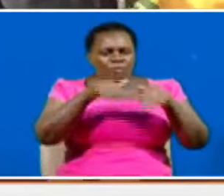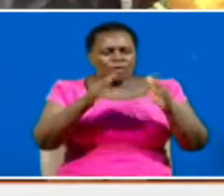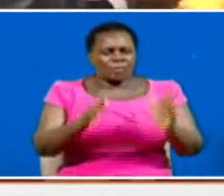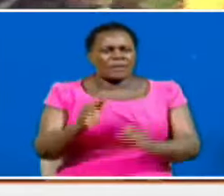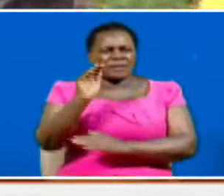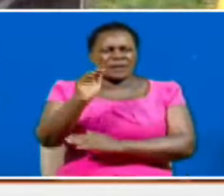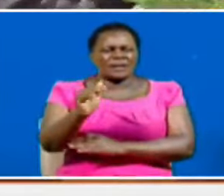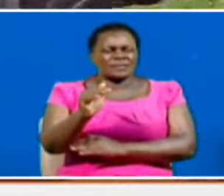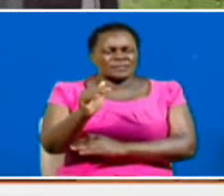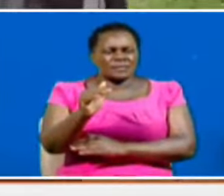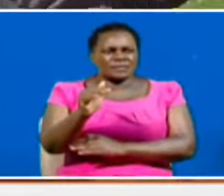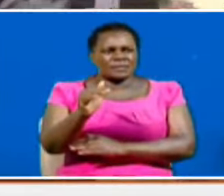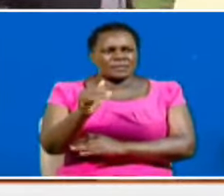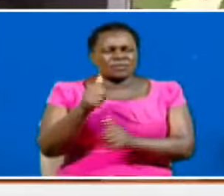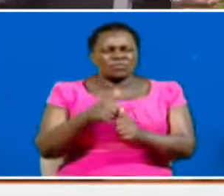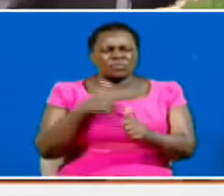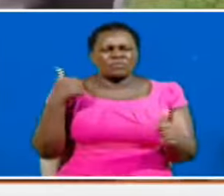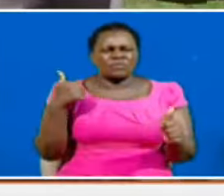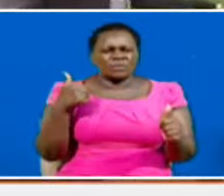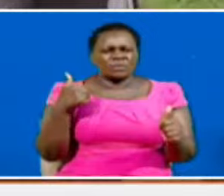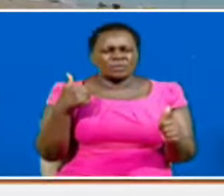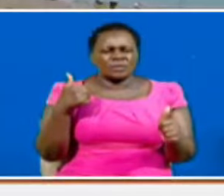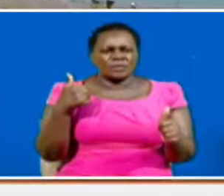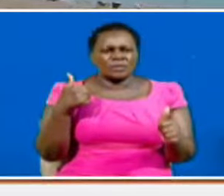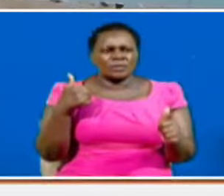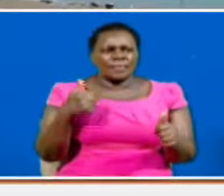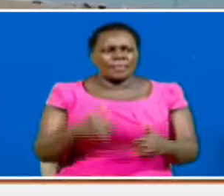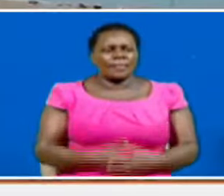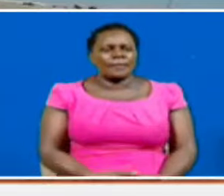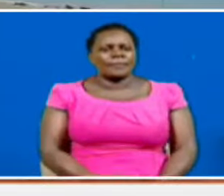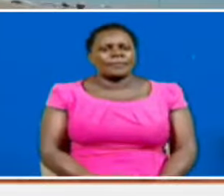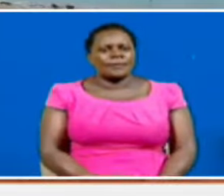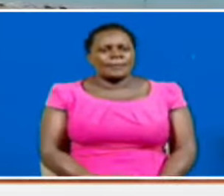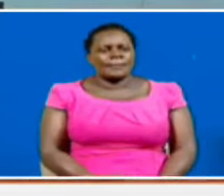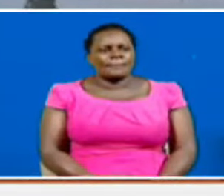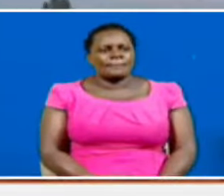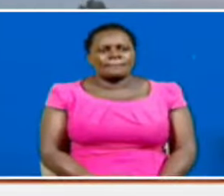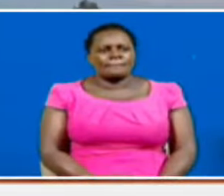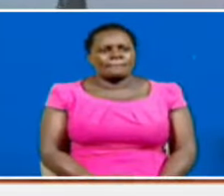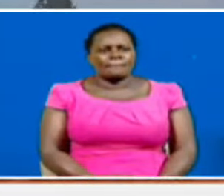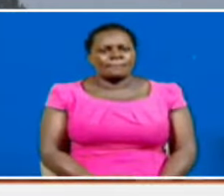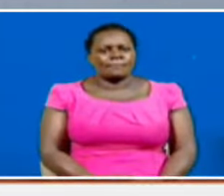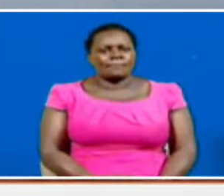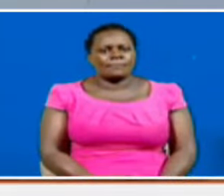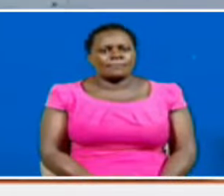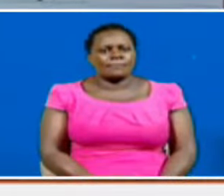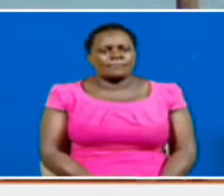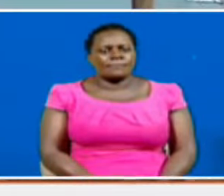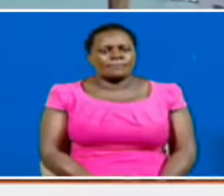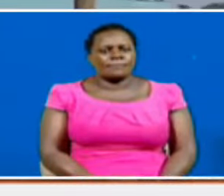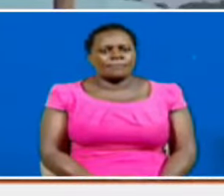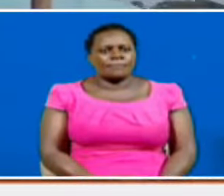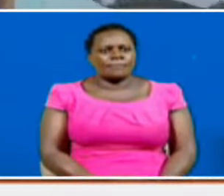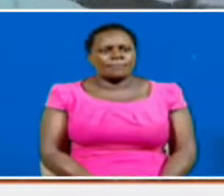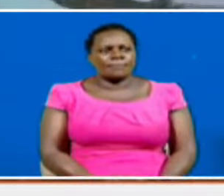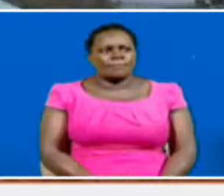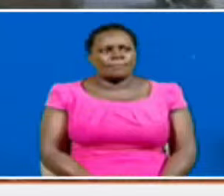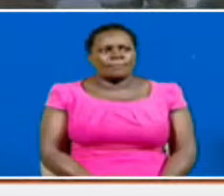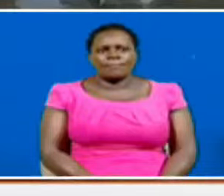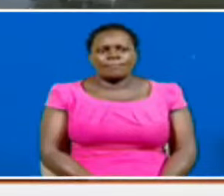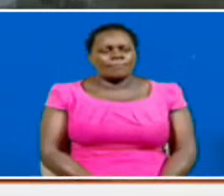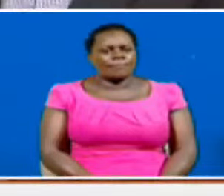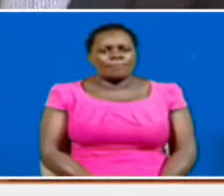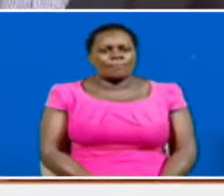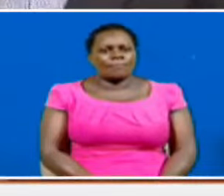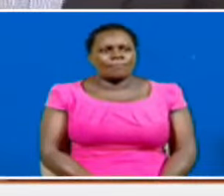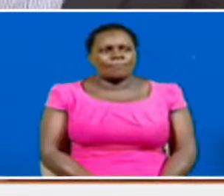urged senators to reject specific provisions within the sugarcane bill of the year 2020, which is set for debate in the